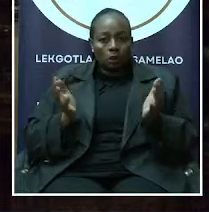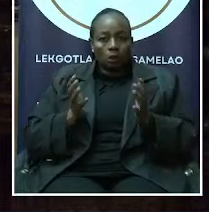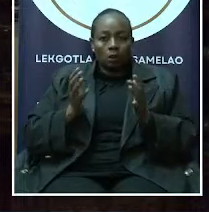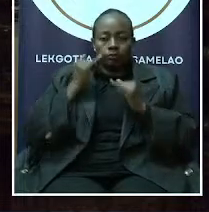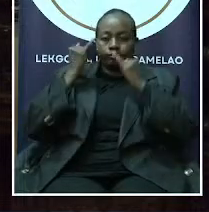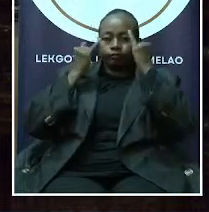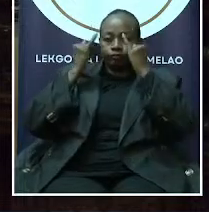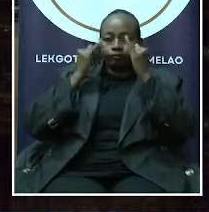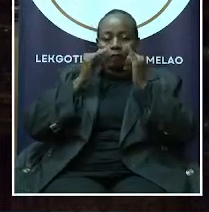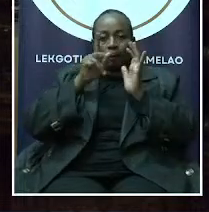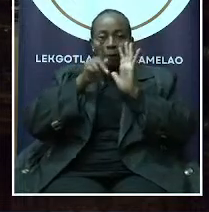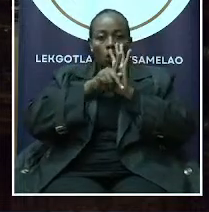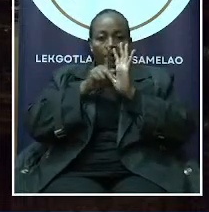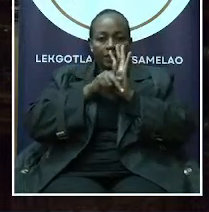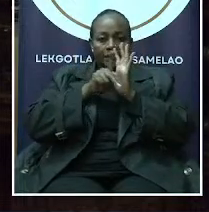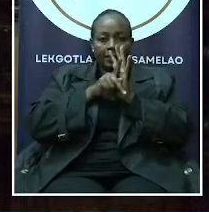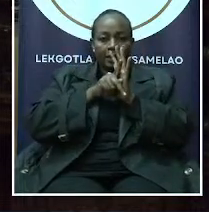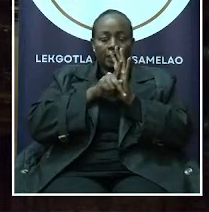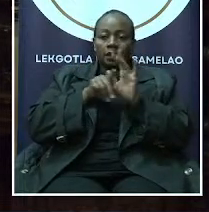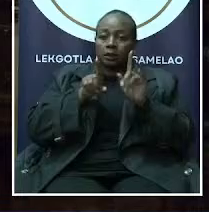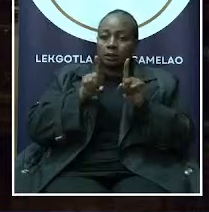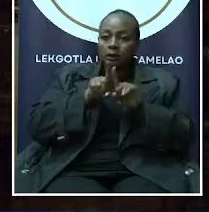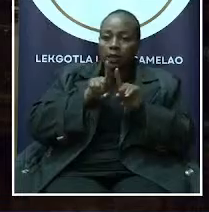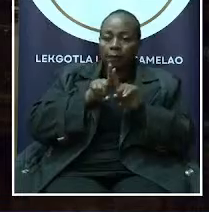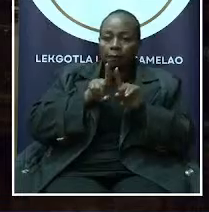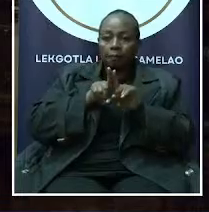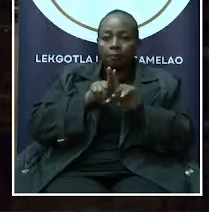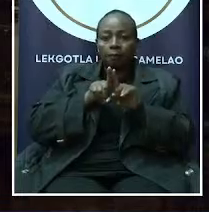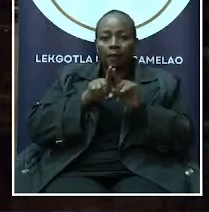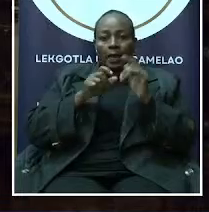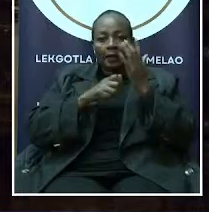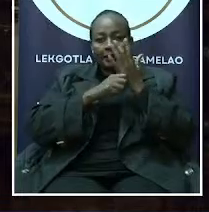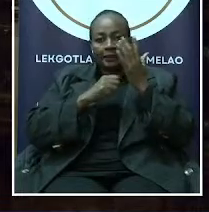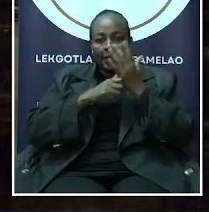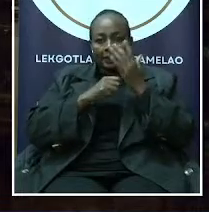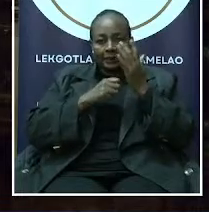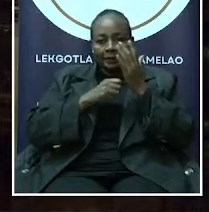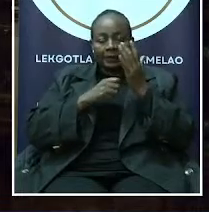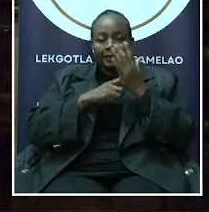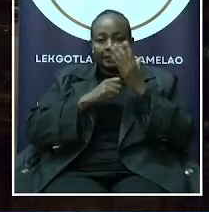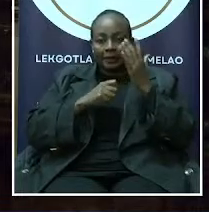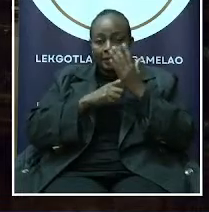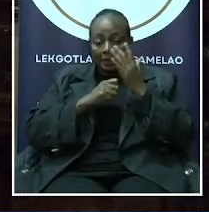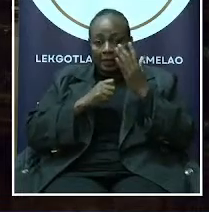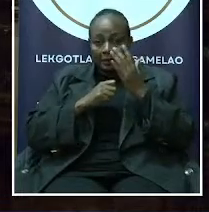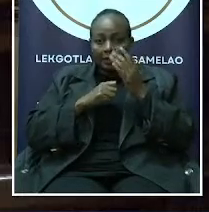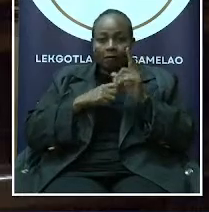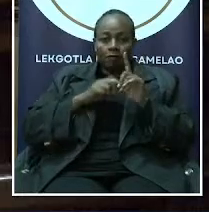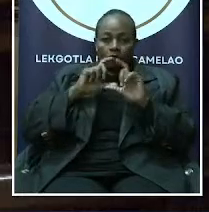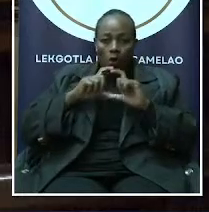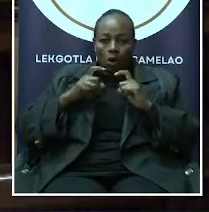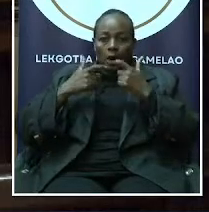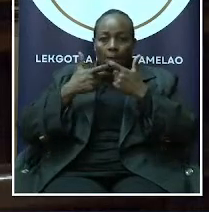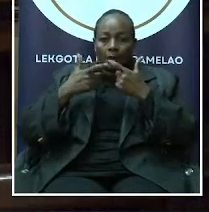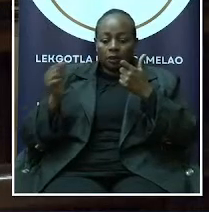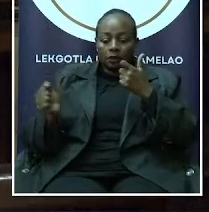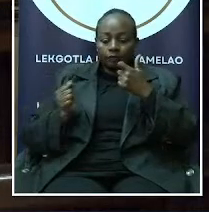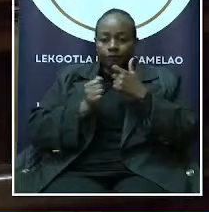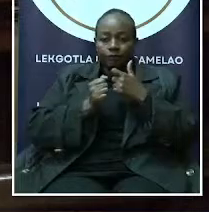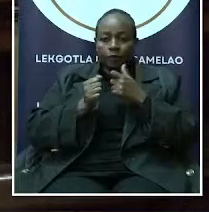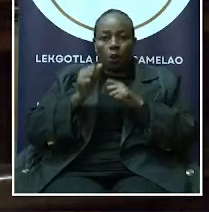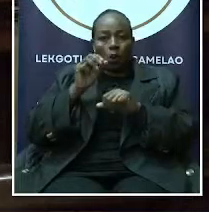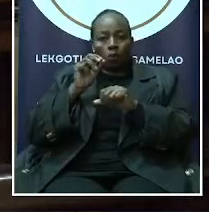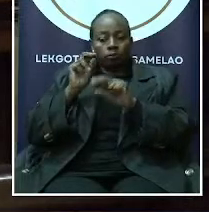innovative policy instruments such as tax incentives for companies employing or mentoring